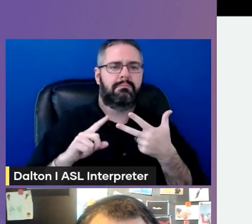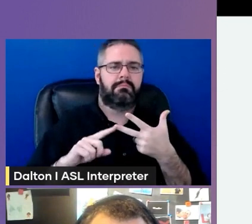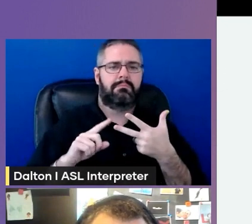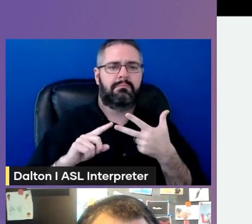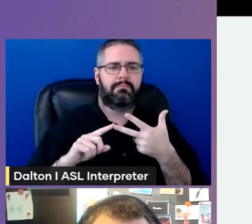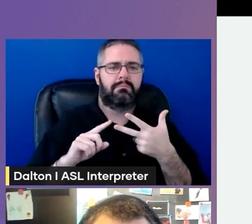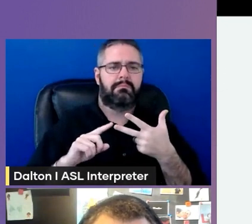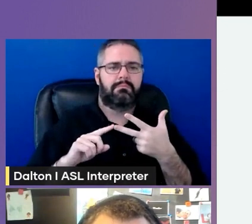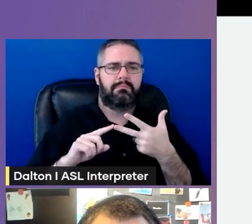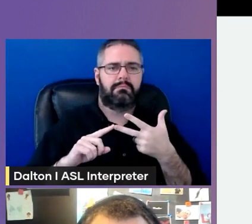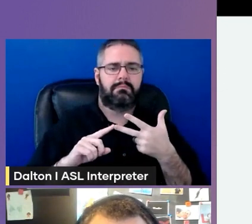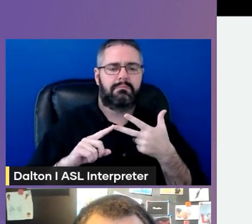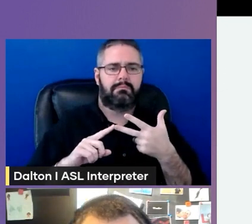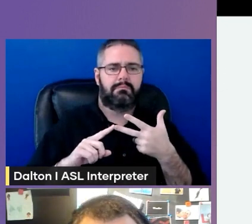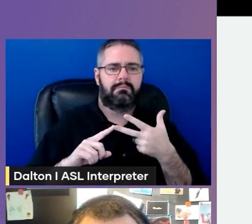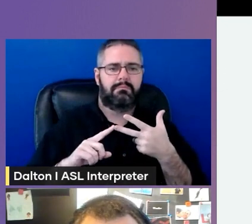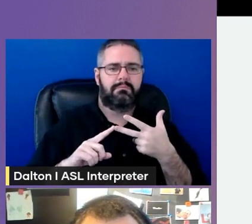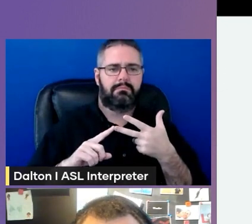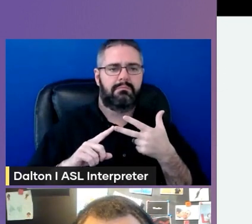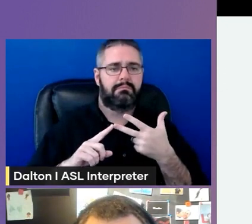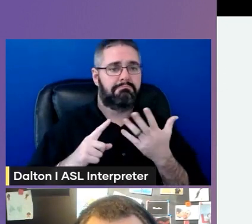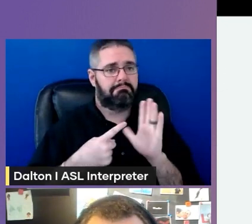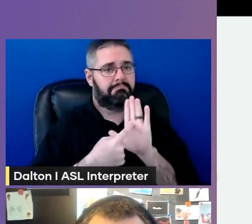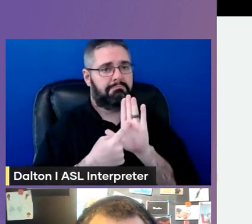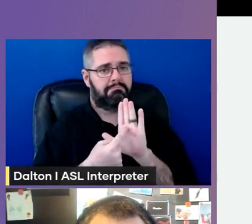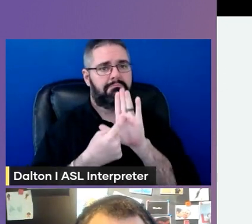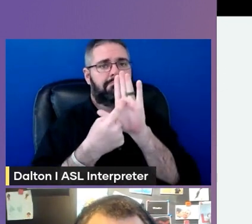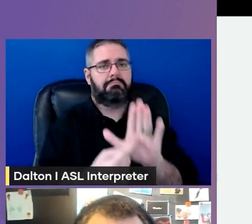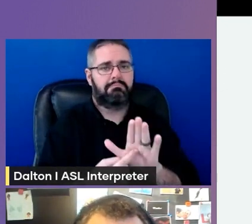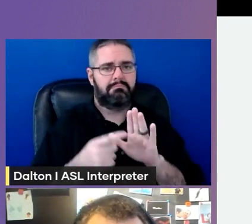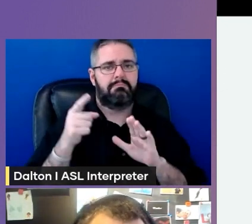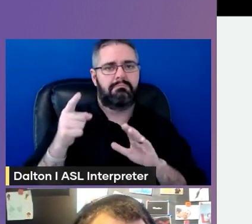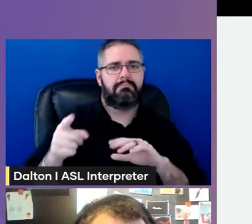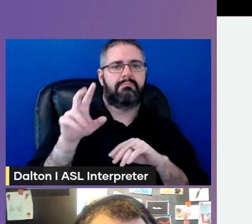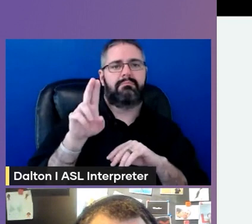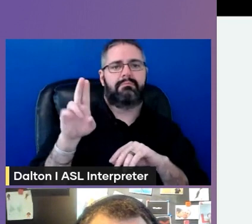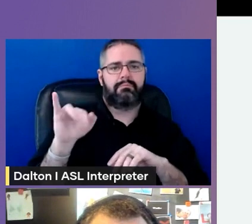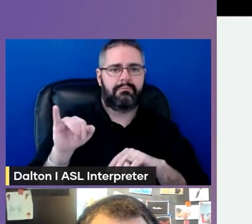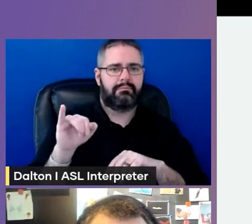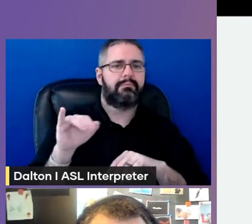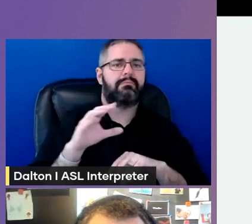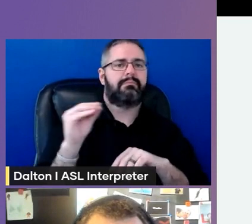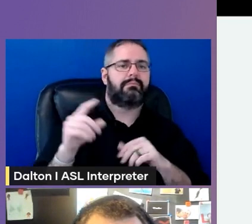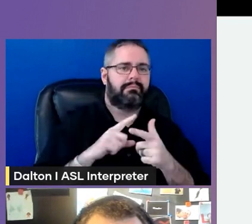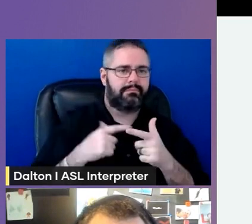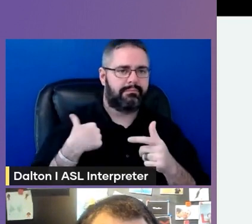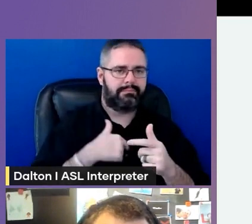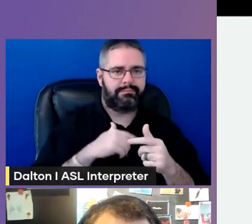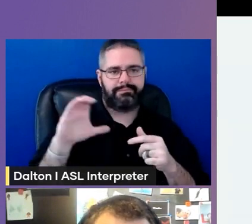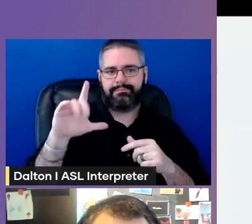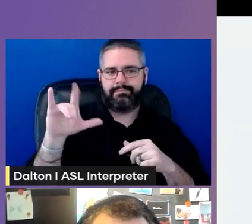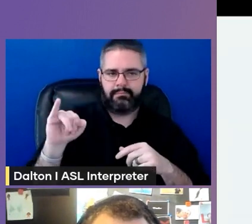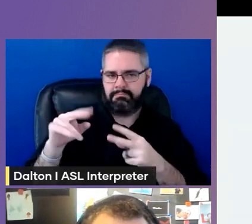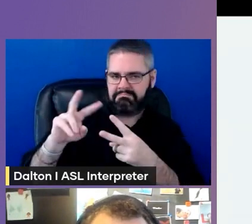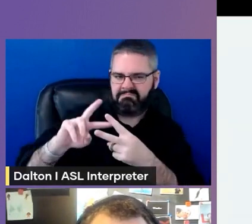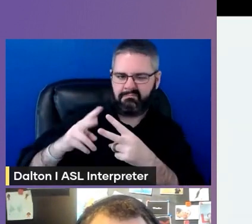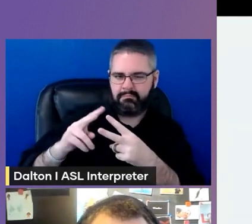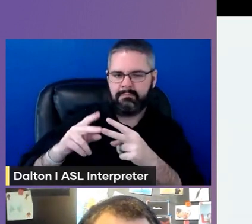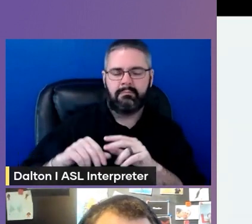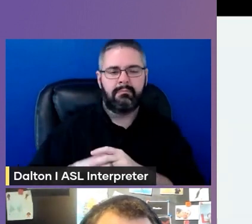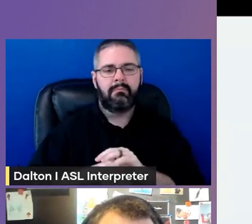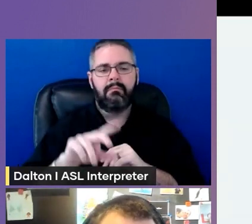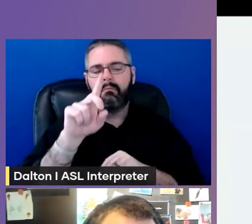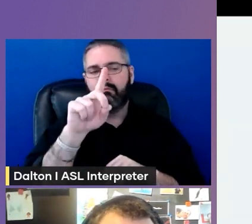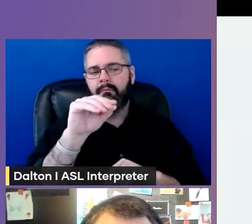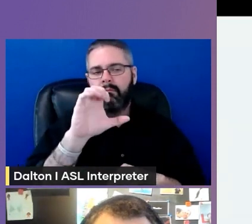and show them in the Waypoint UI or in your CLI. The Docker build